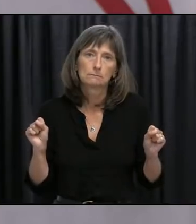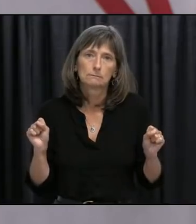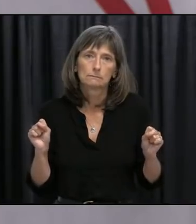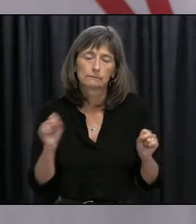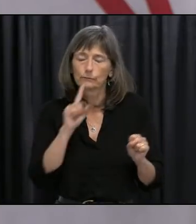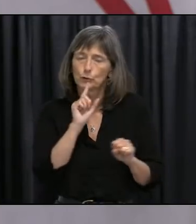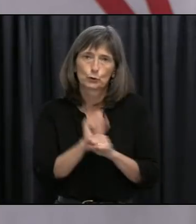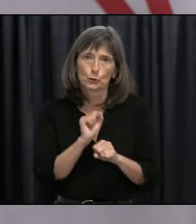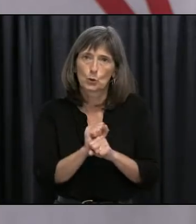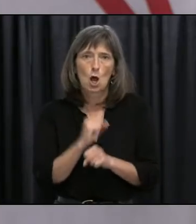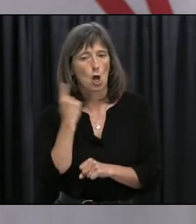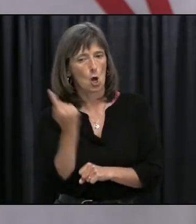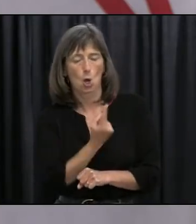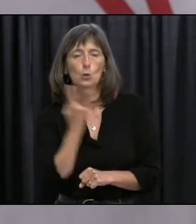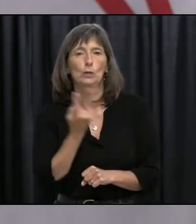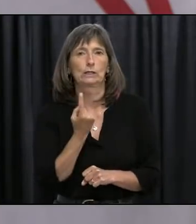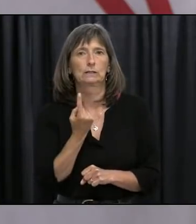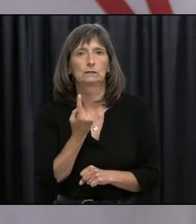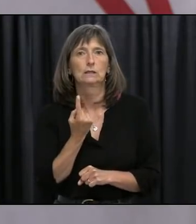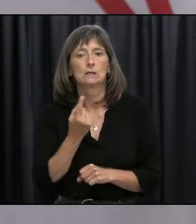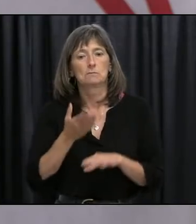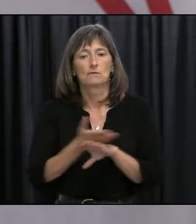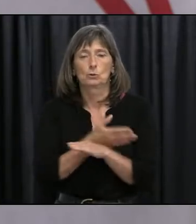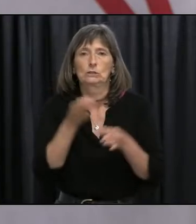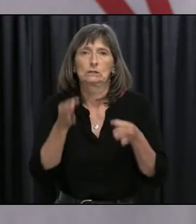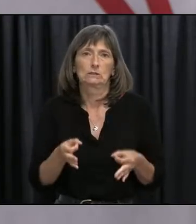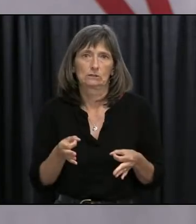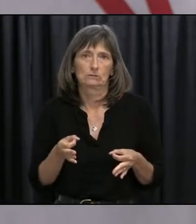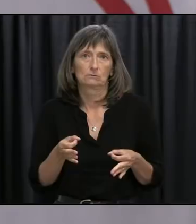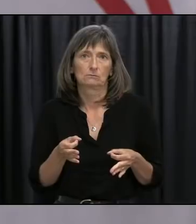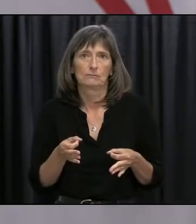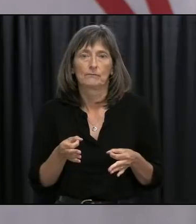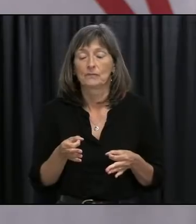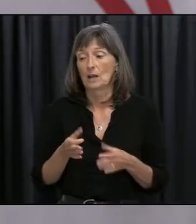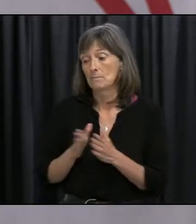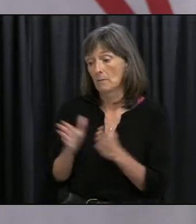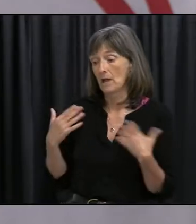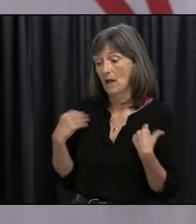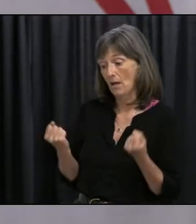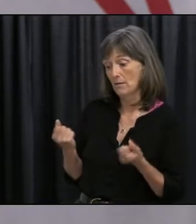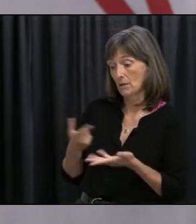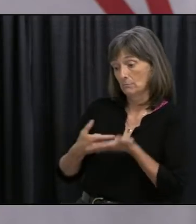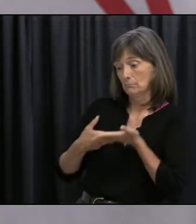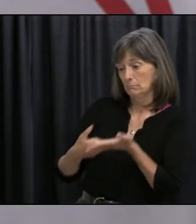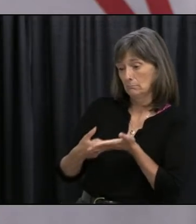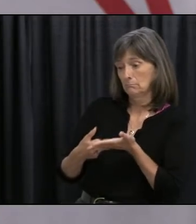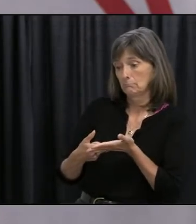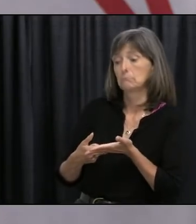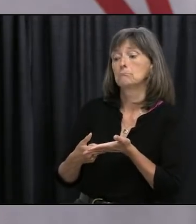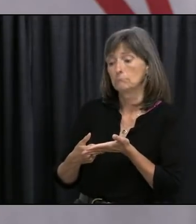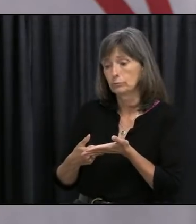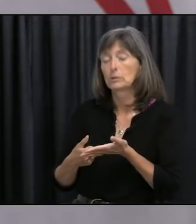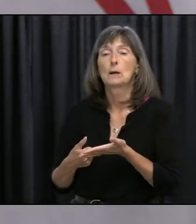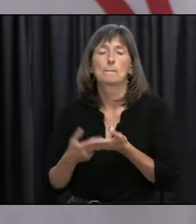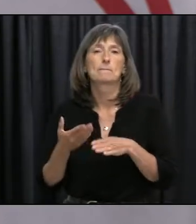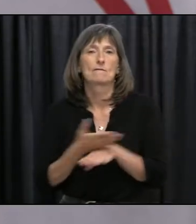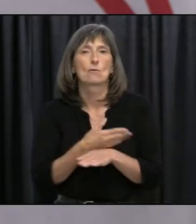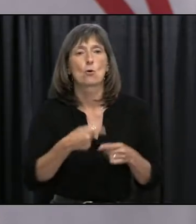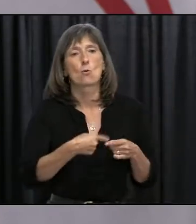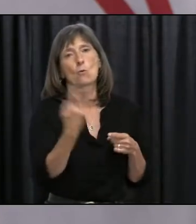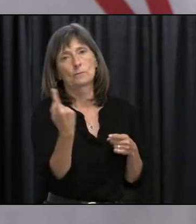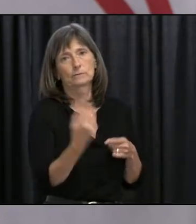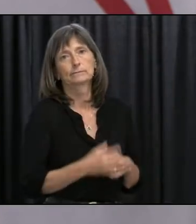will be what will influence the decision that's made by all of us before we open up any more and ease any more